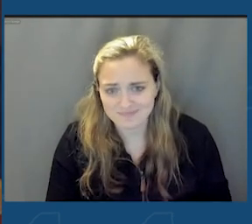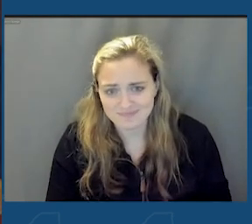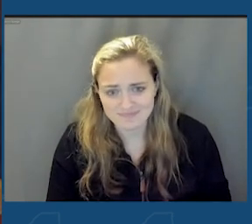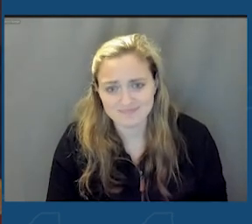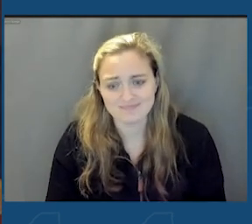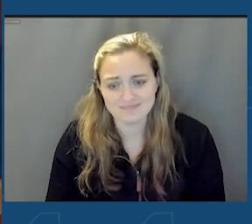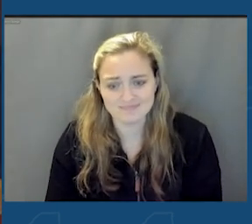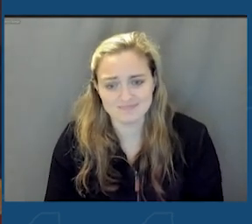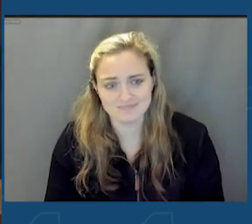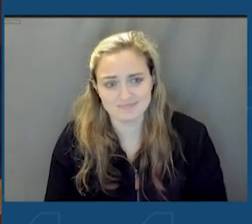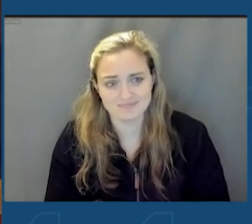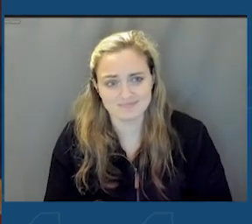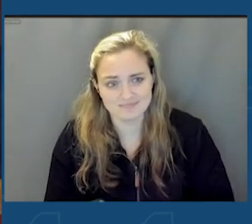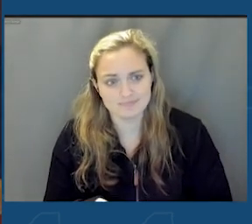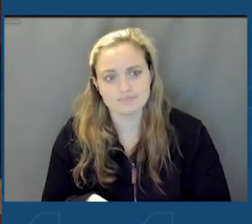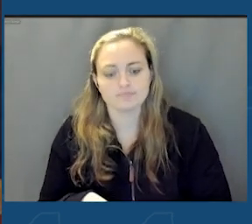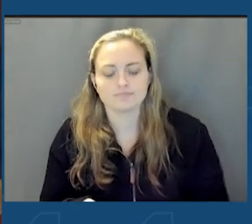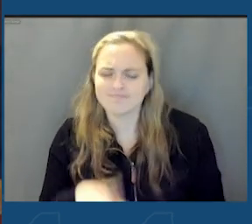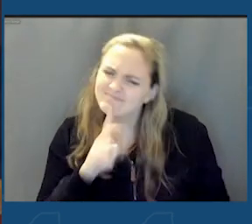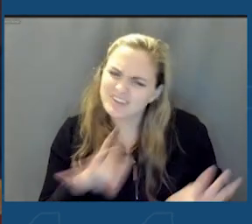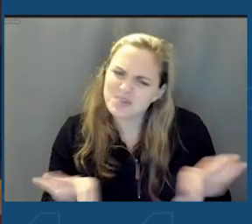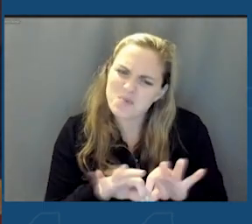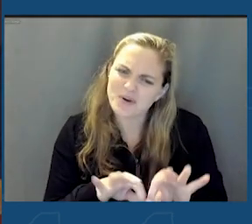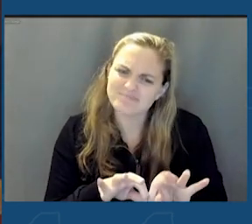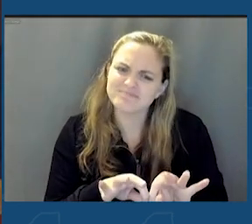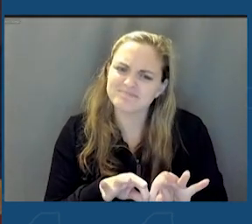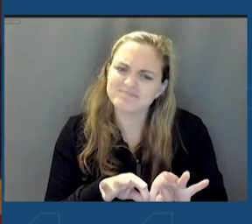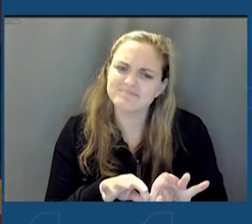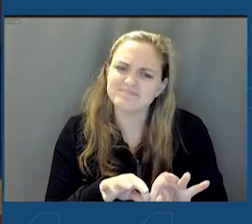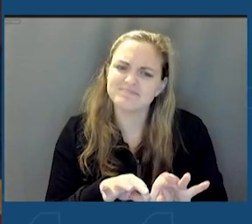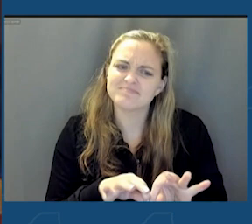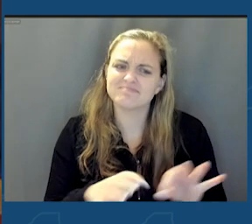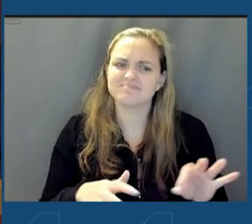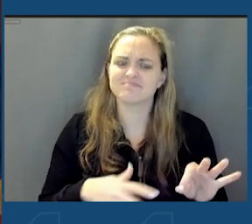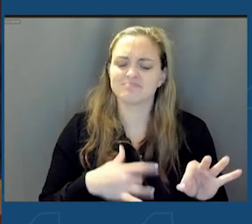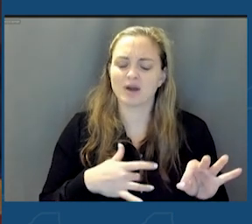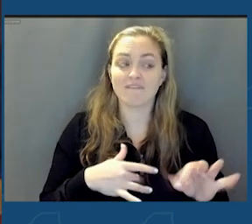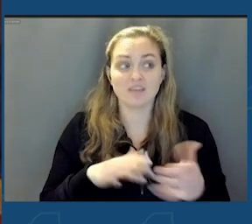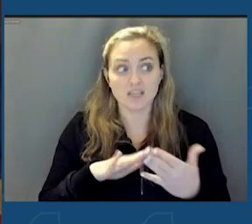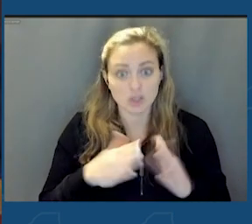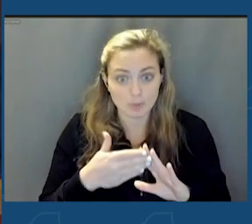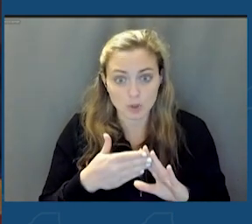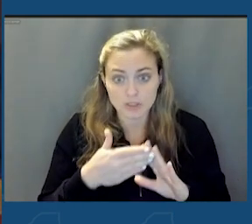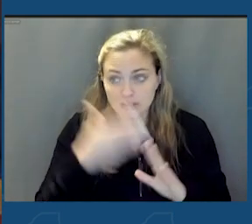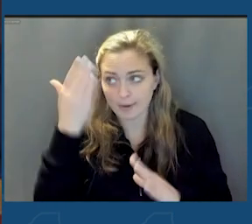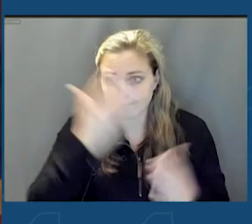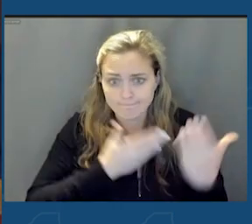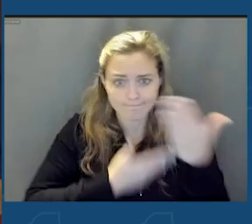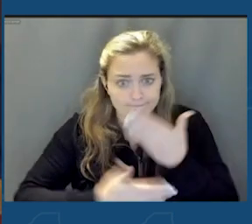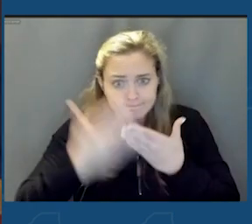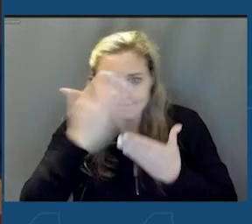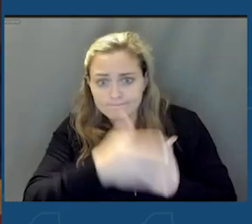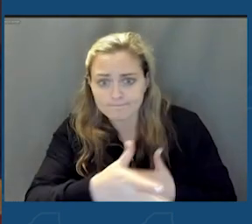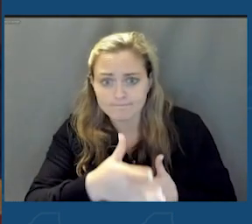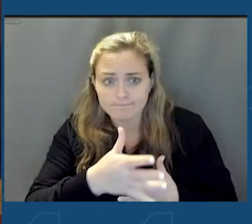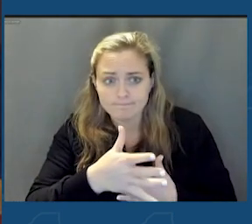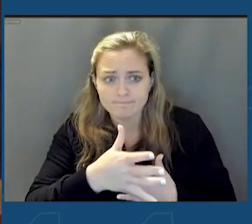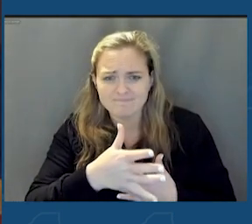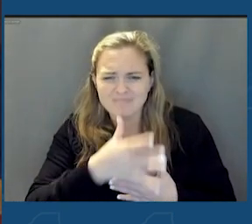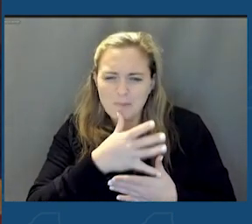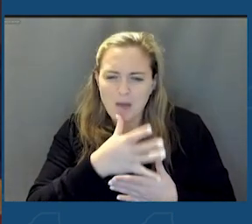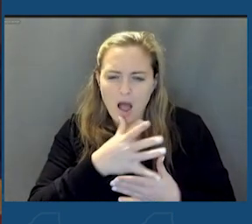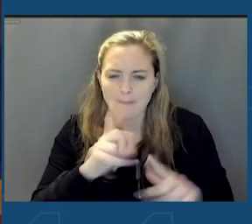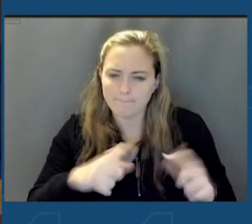just is important to me. And when I feel there's communities that have been overlooked, it's kind of like the mother of big family. You kind